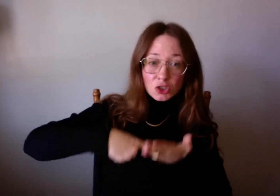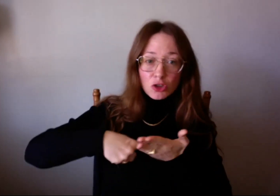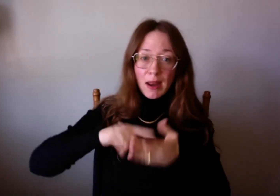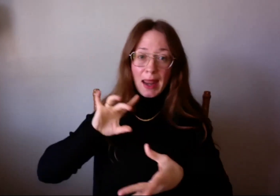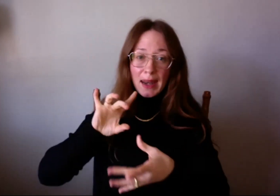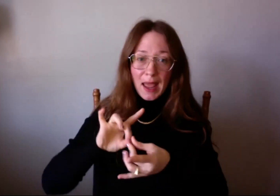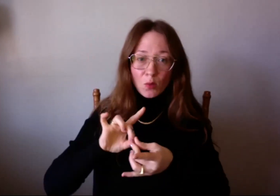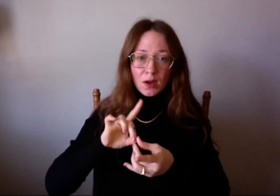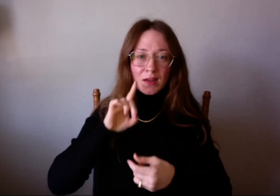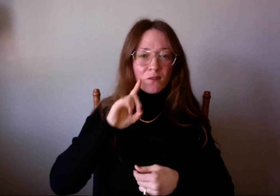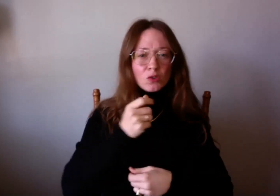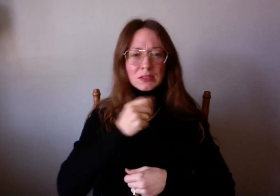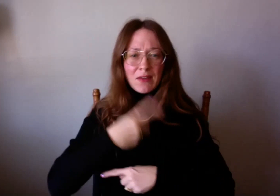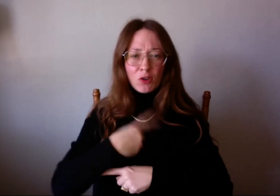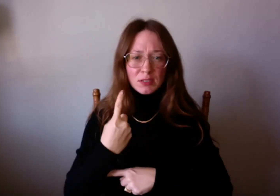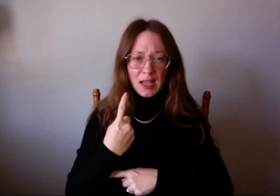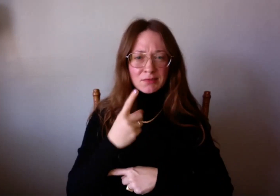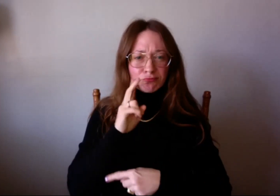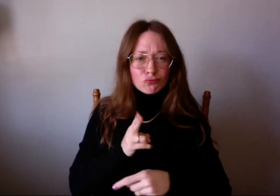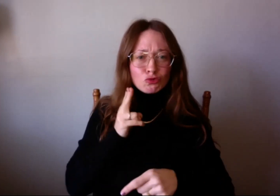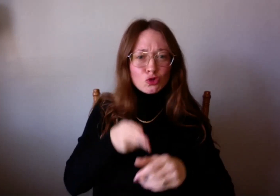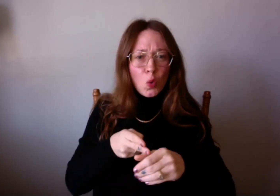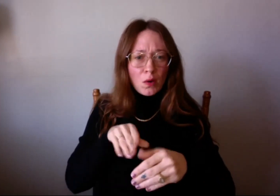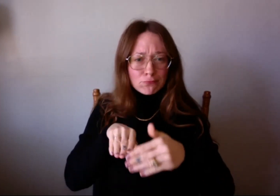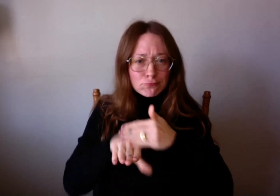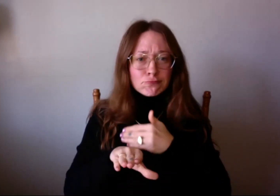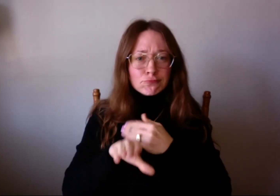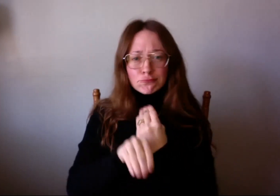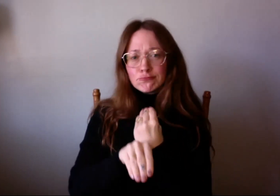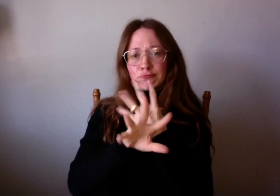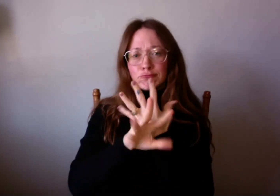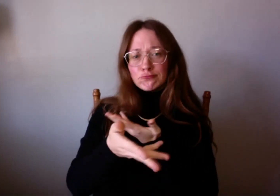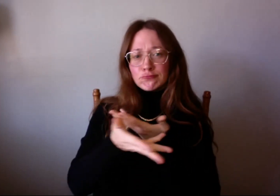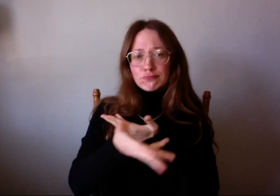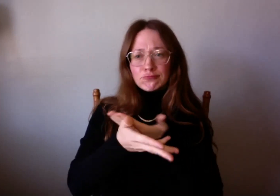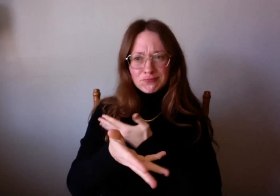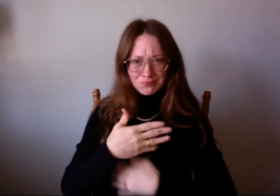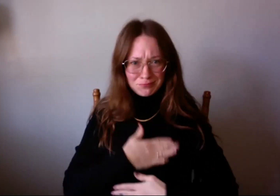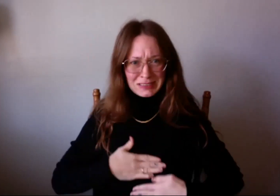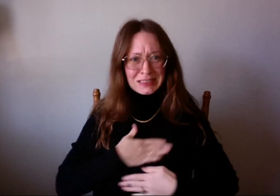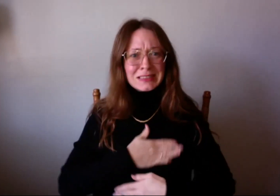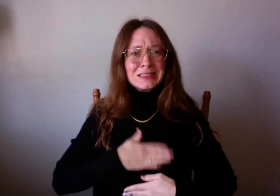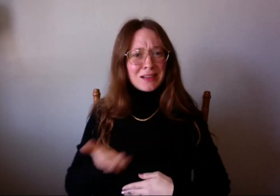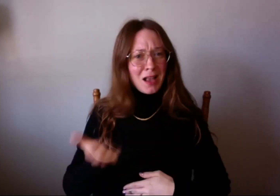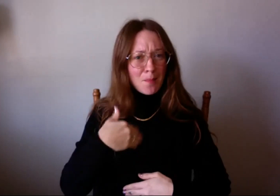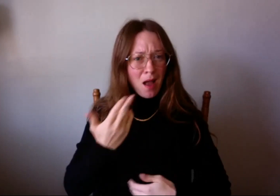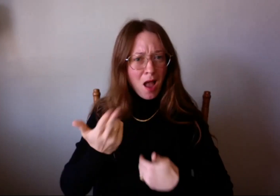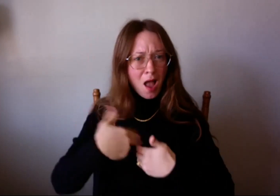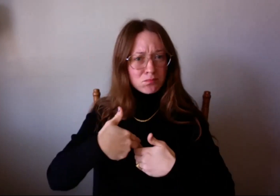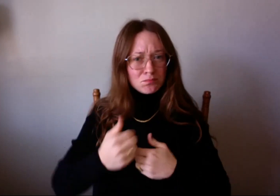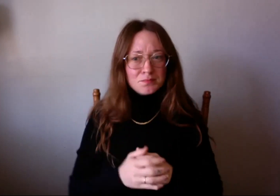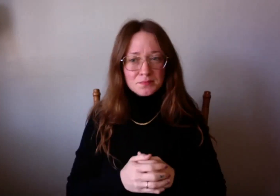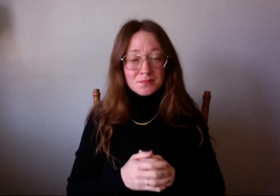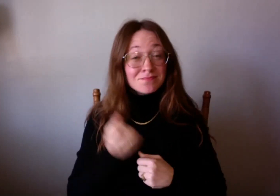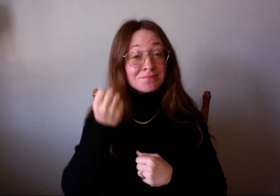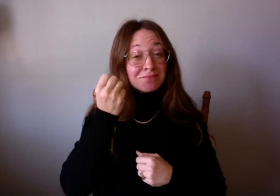several days. You are very welcome to join us and encouraged to join us if available. However, here's